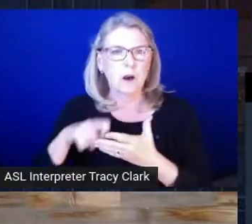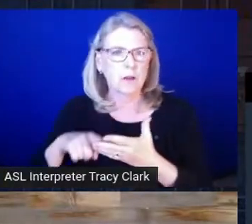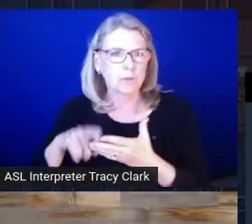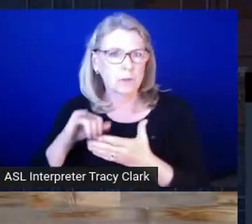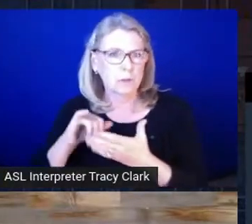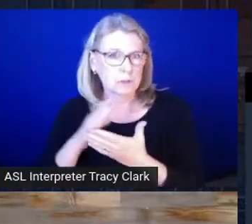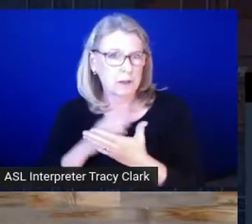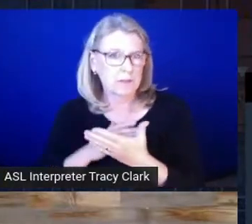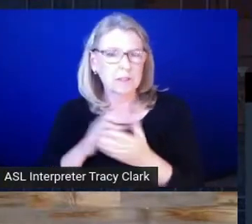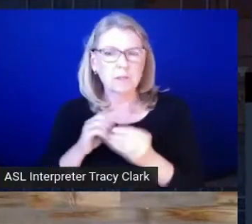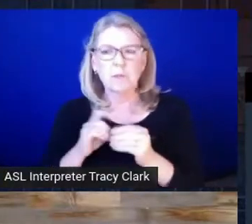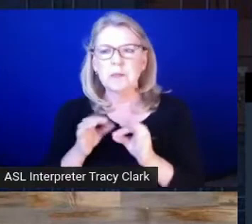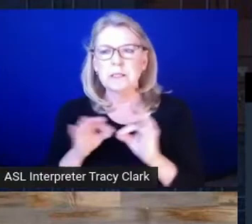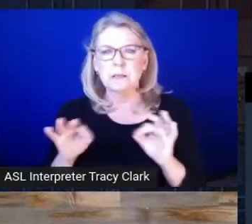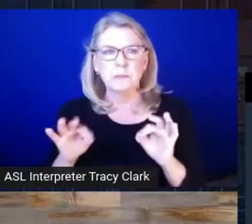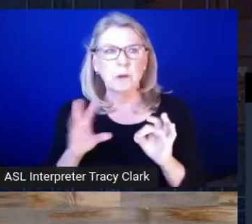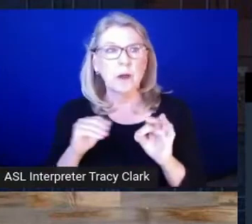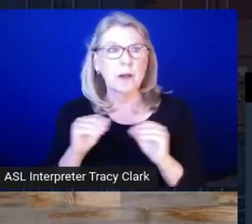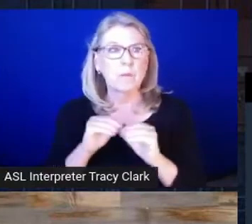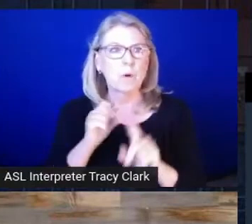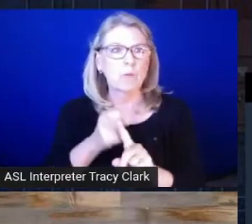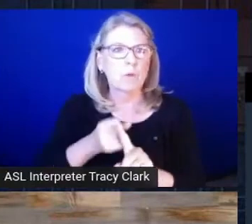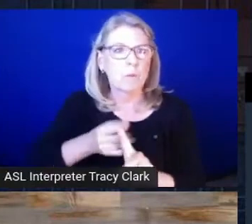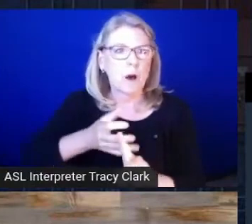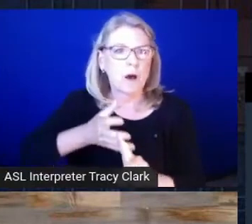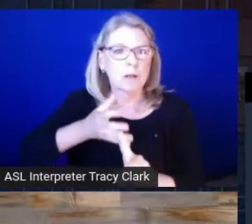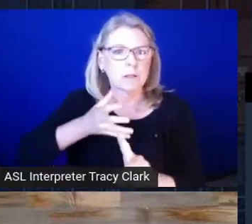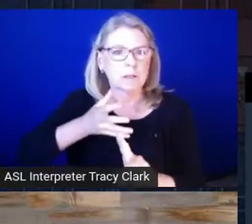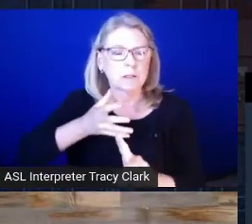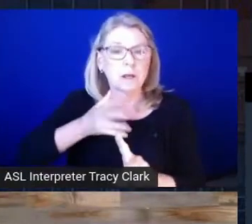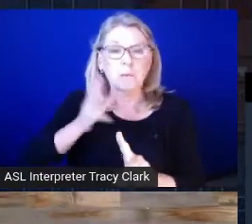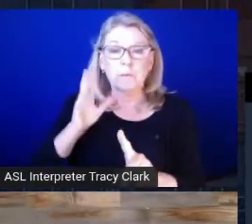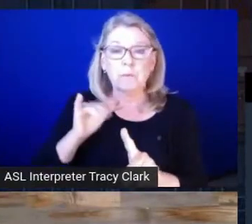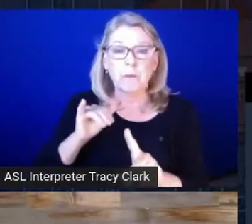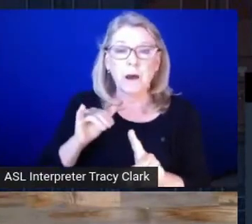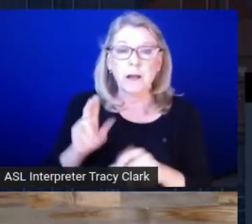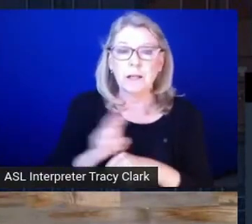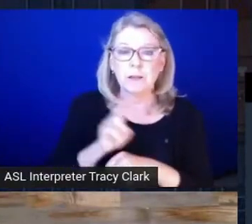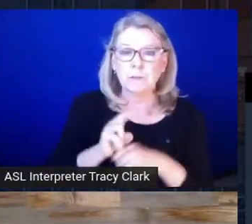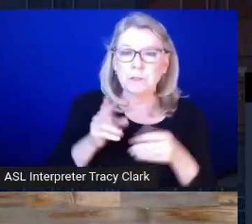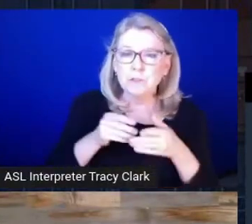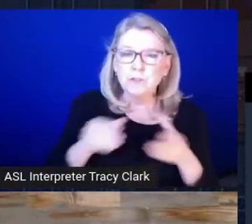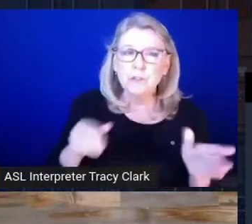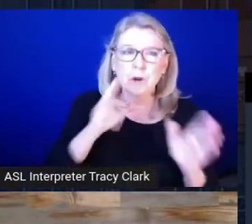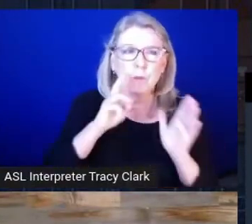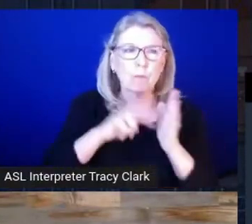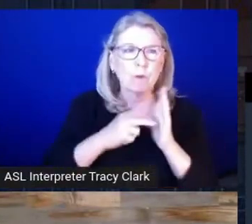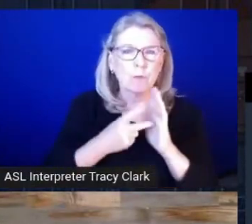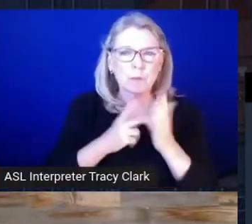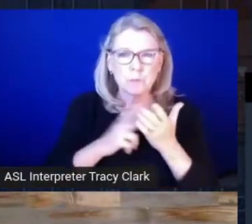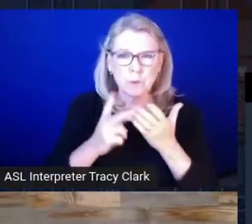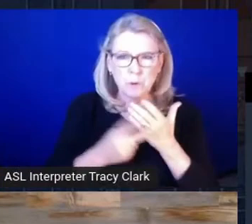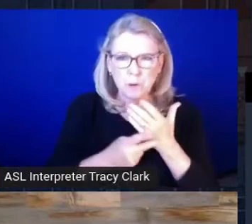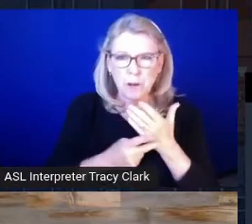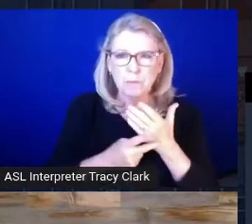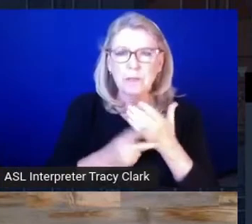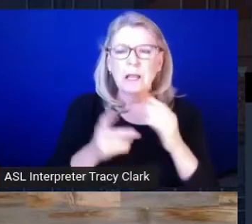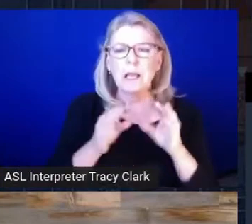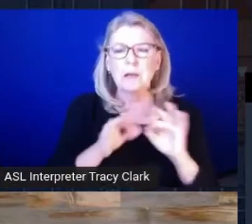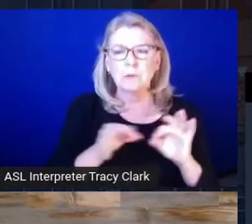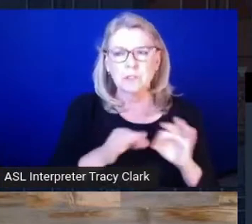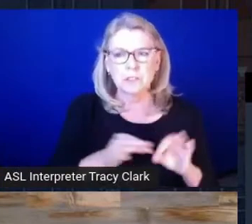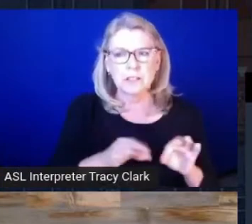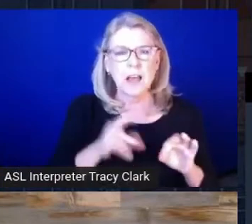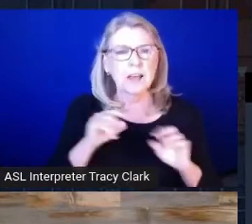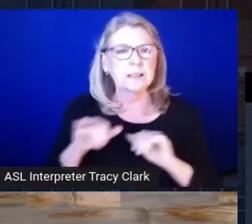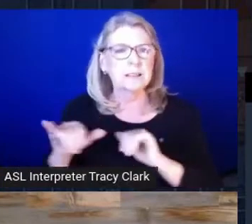by leveraging general purpose programming languages and standard software engineering practices. So in general, we've been talking about,